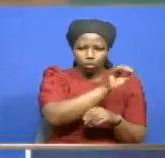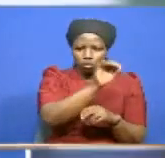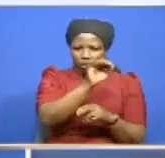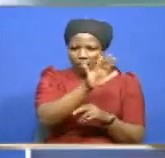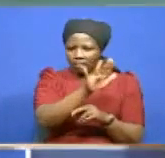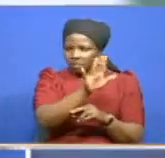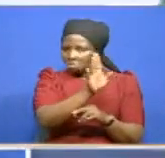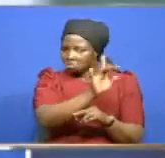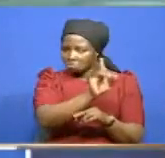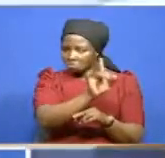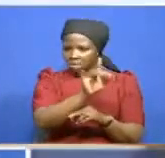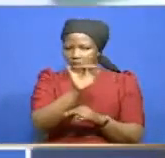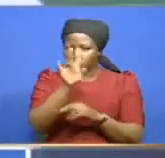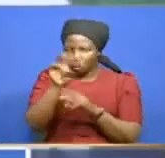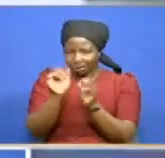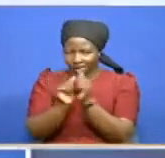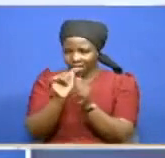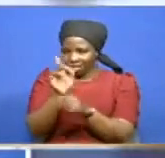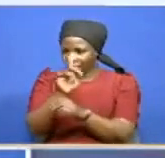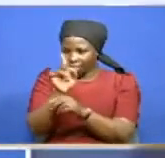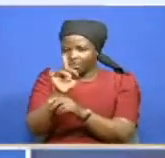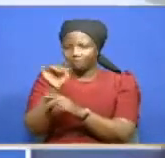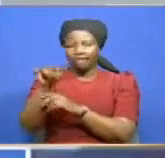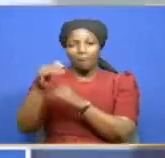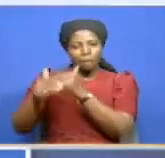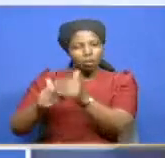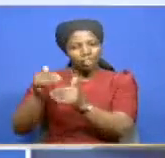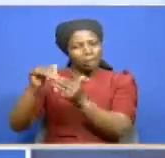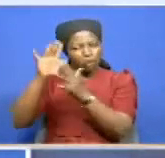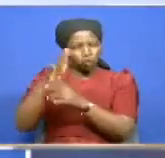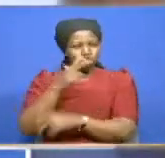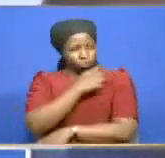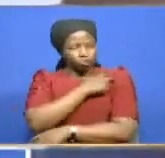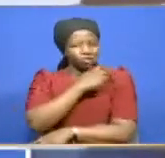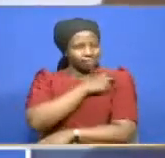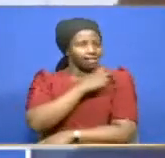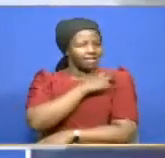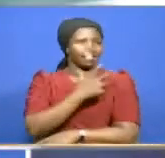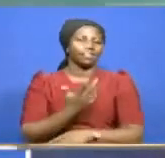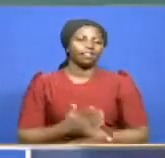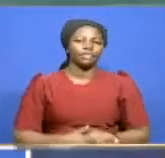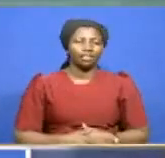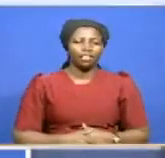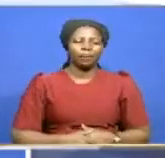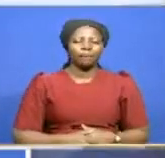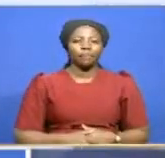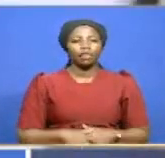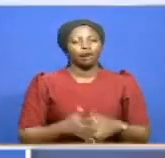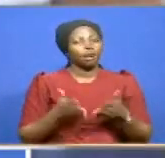this process was the most consultative. Na vile sasa